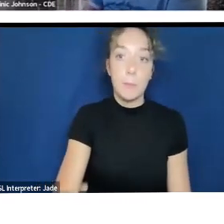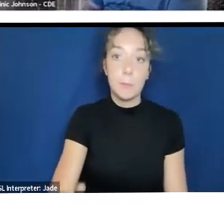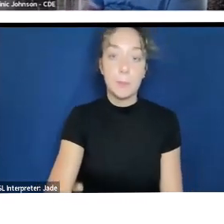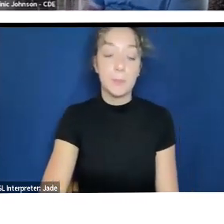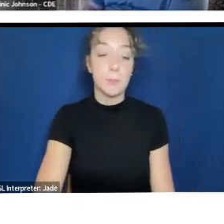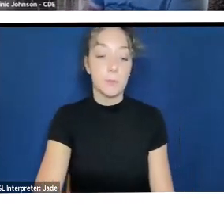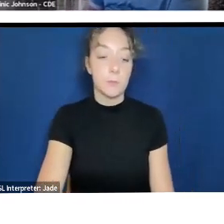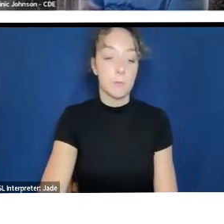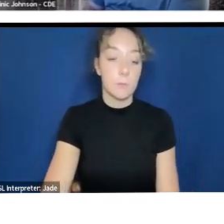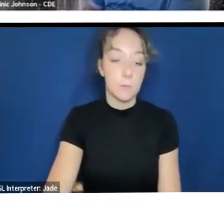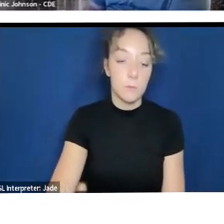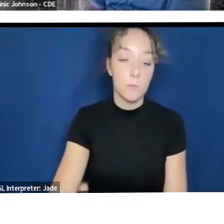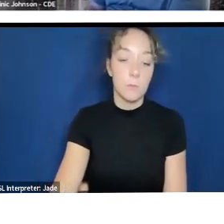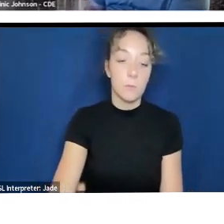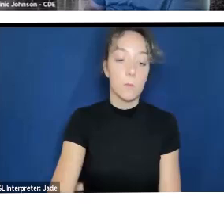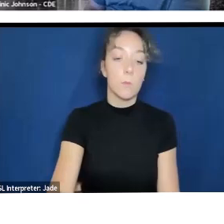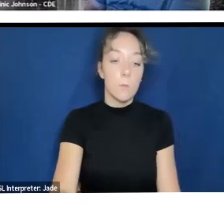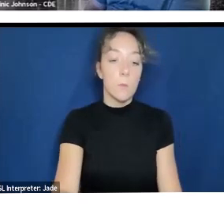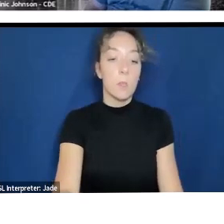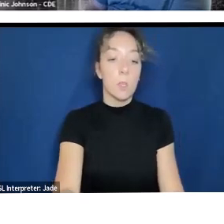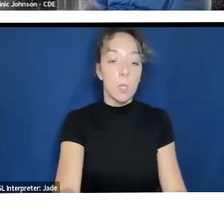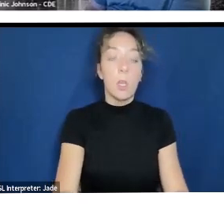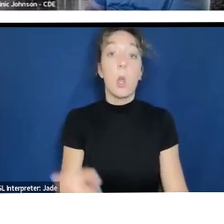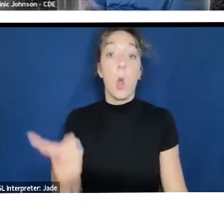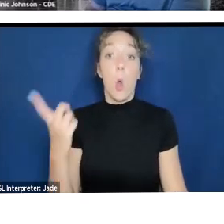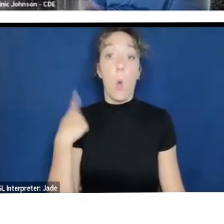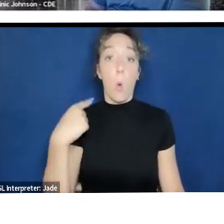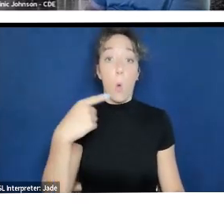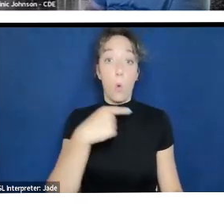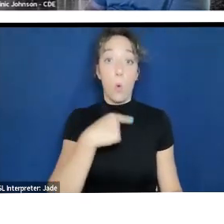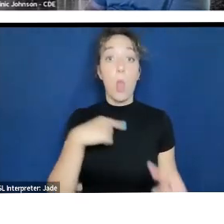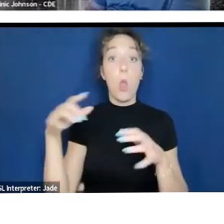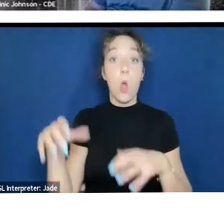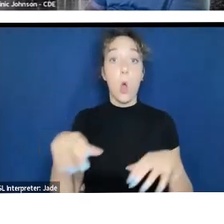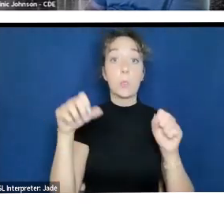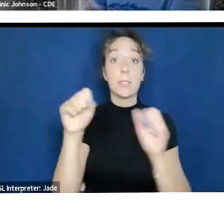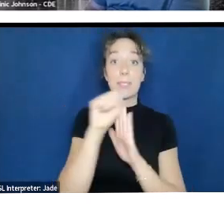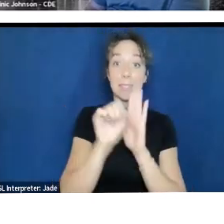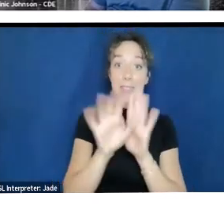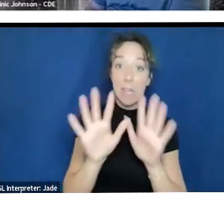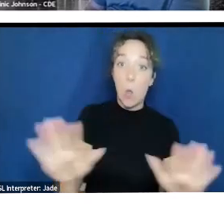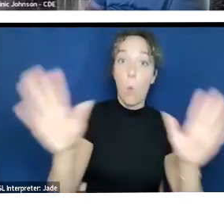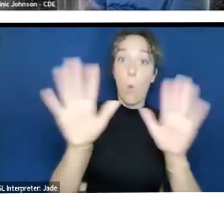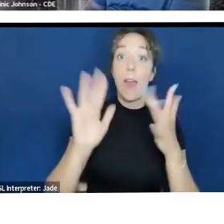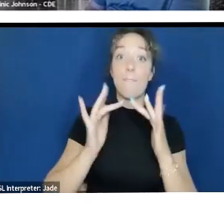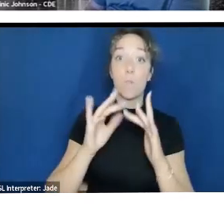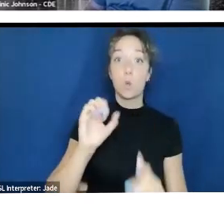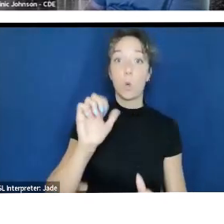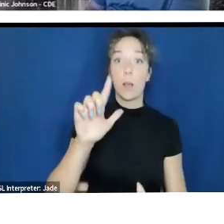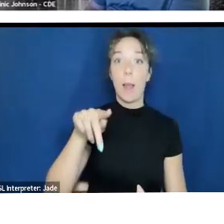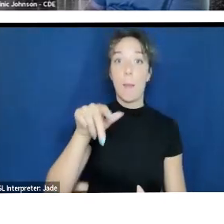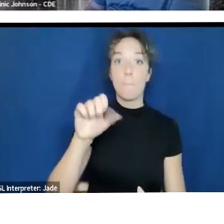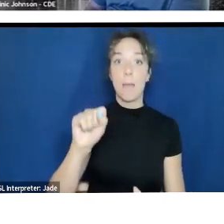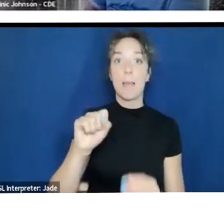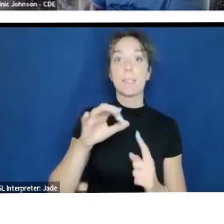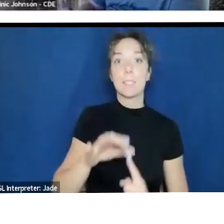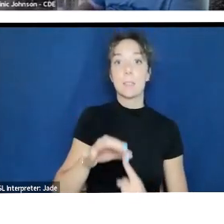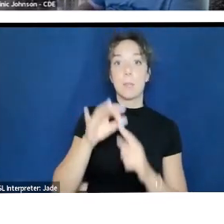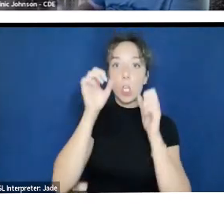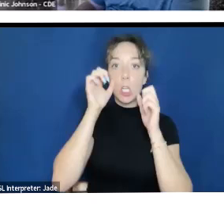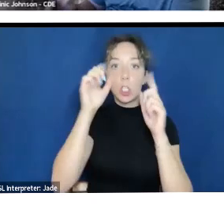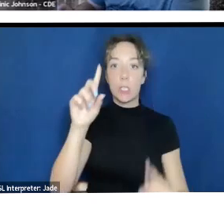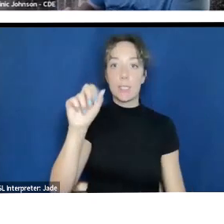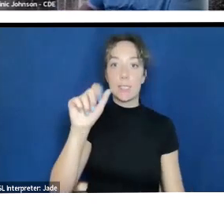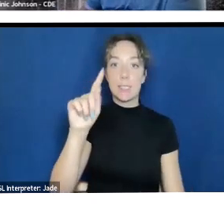We are hosting a statewide virtual CALPADS Special Education Data Roadshow. Be available or